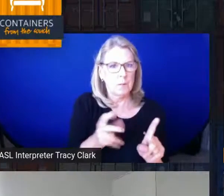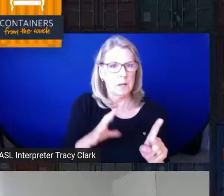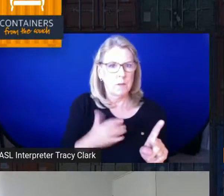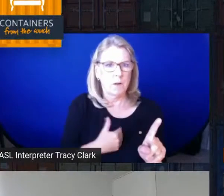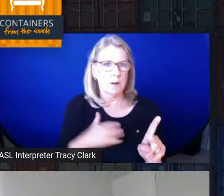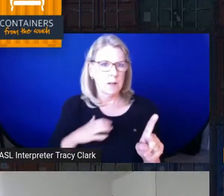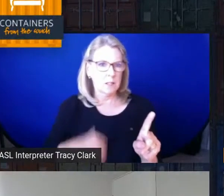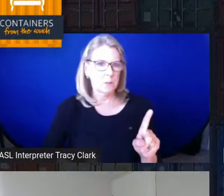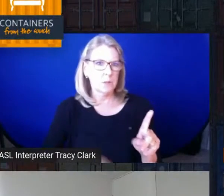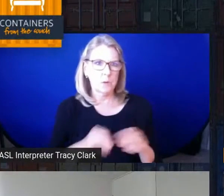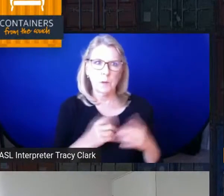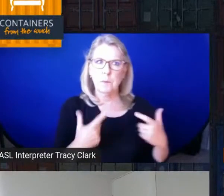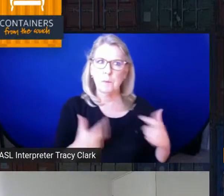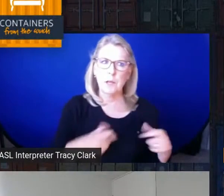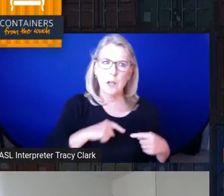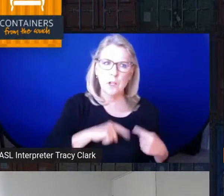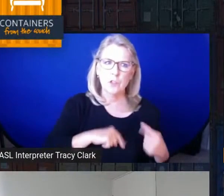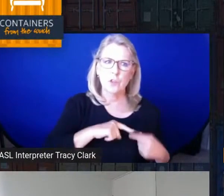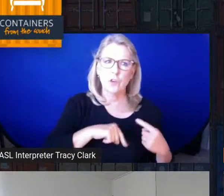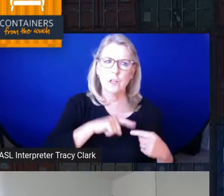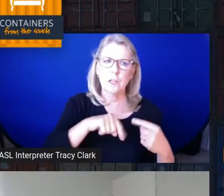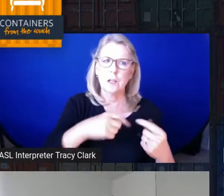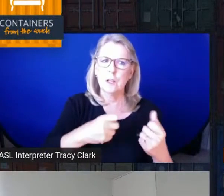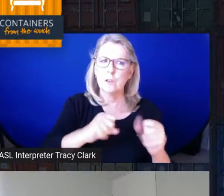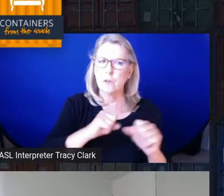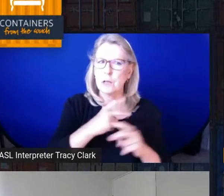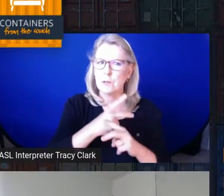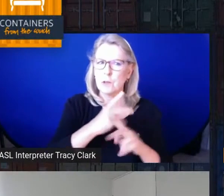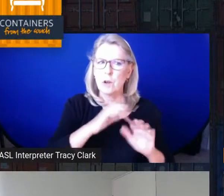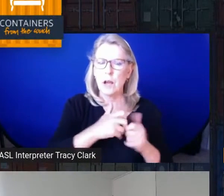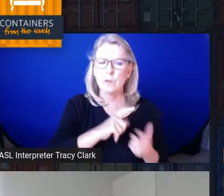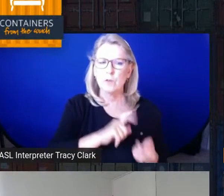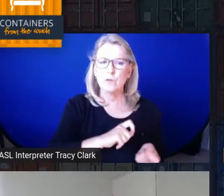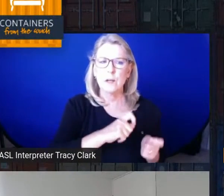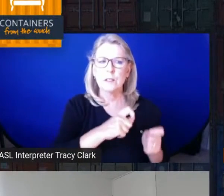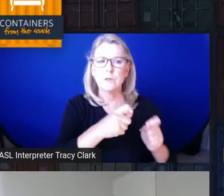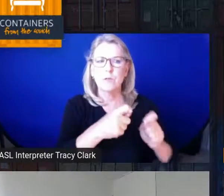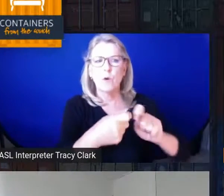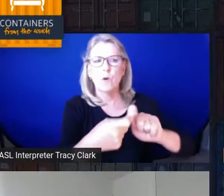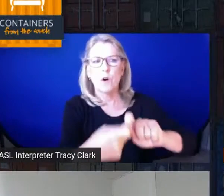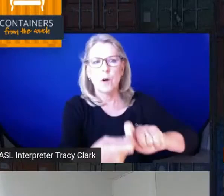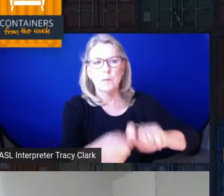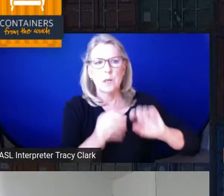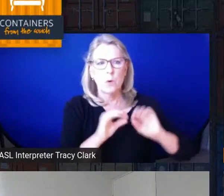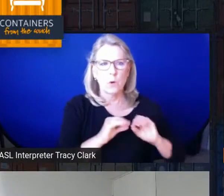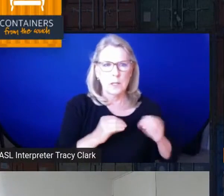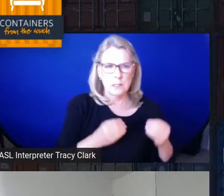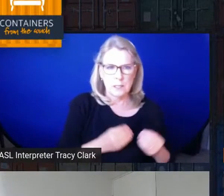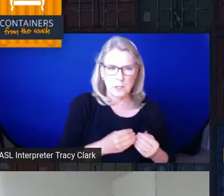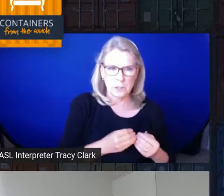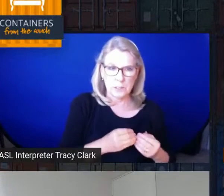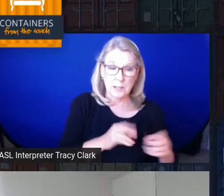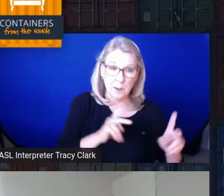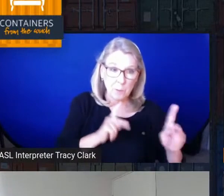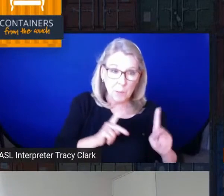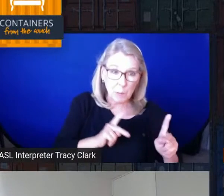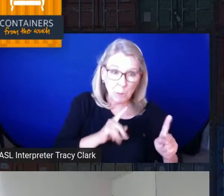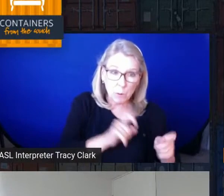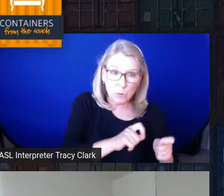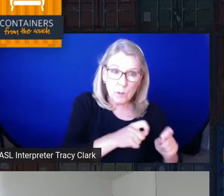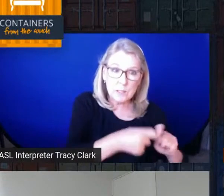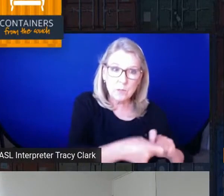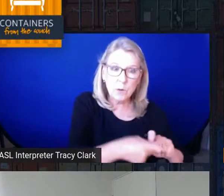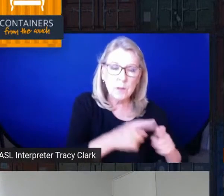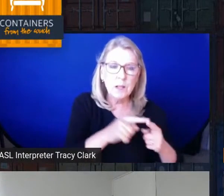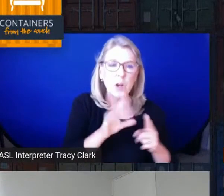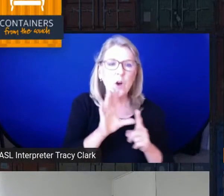to transform their organizations, and people transformation and cultural habits around how they manage